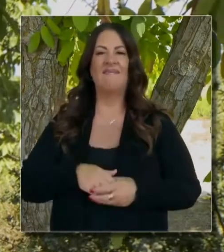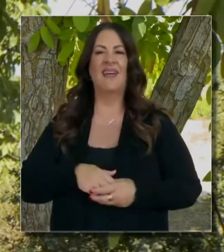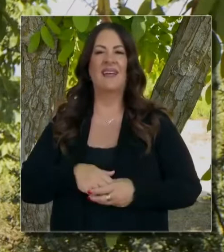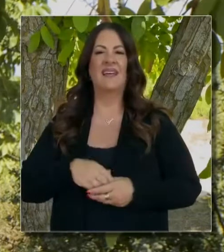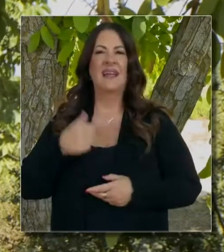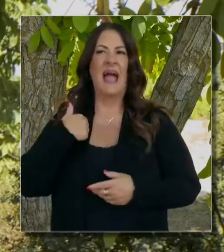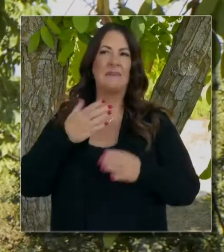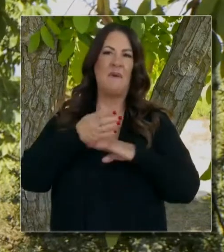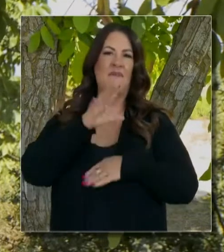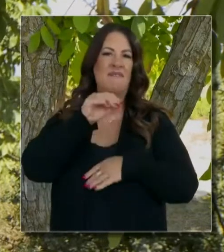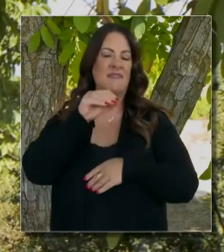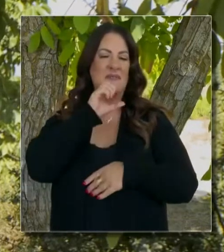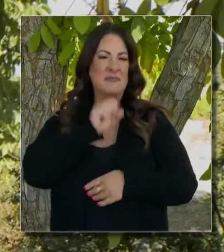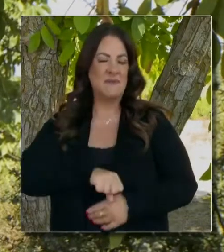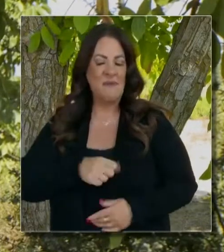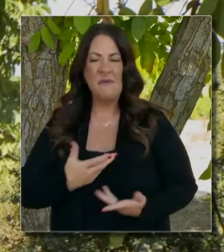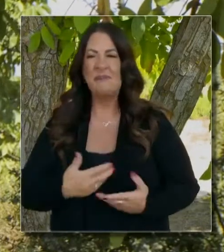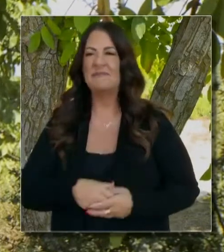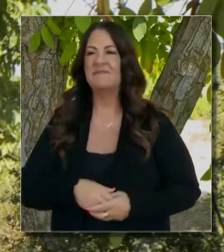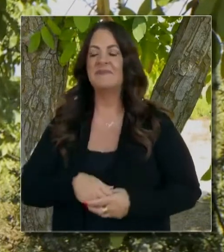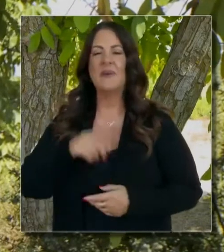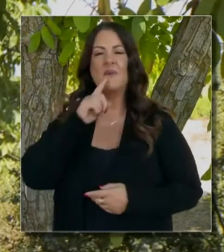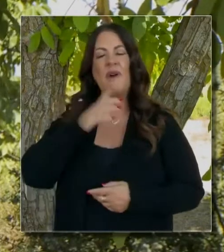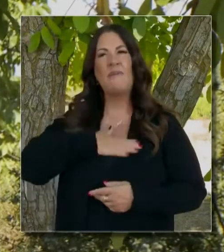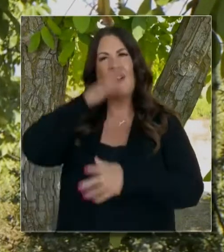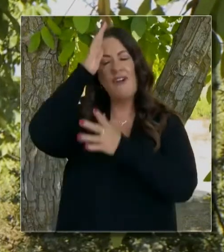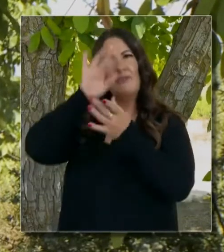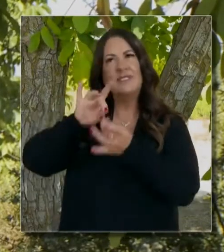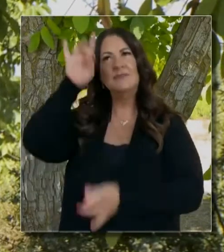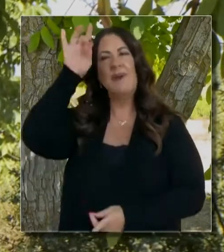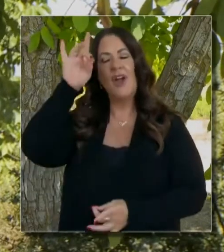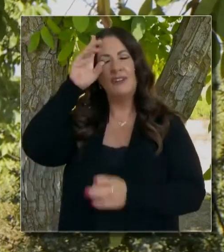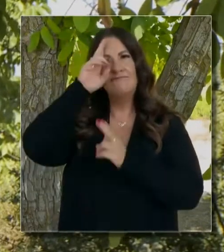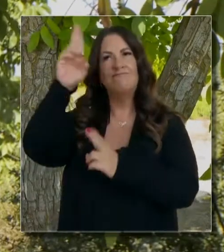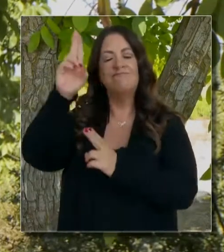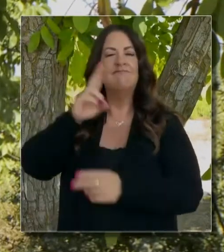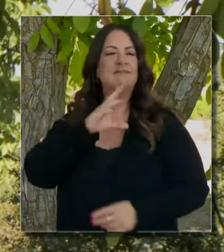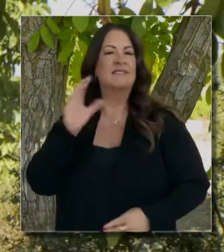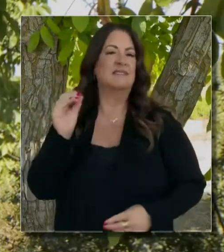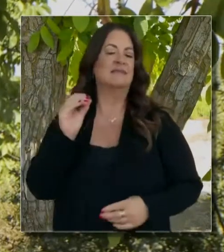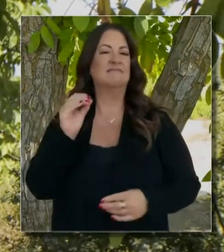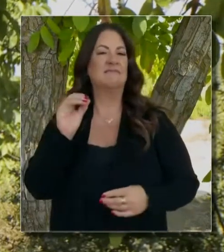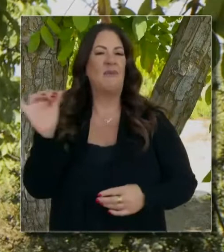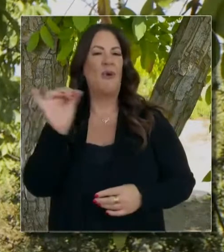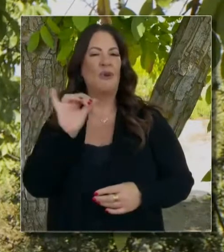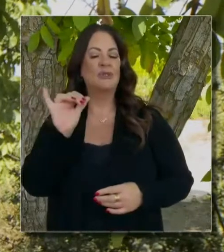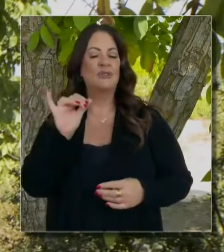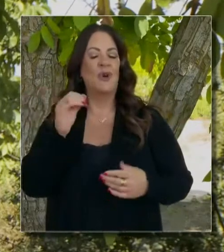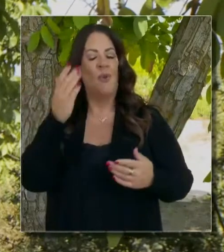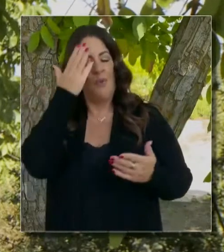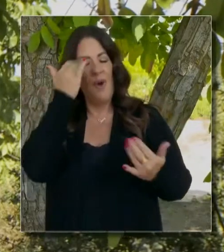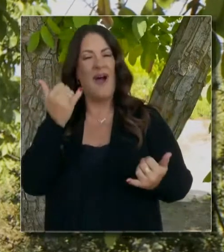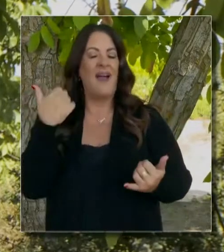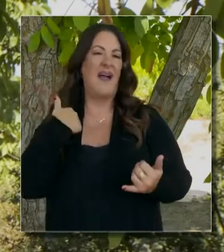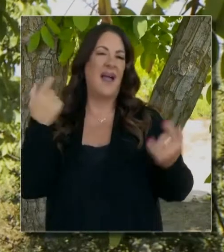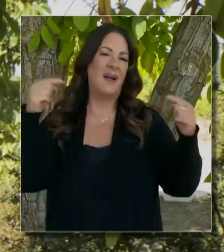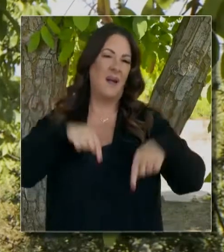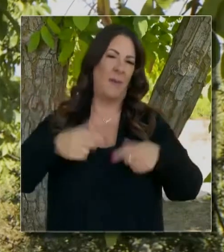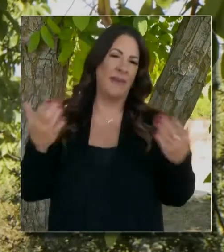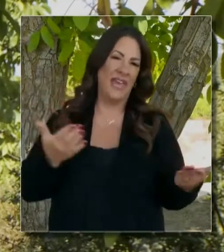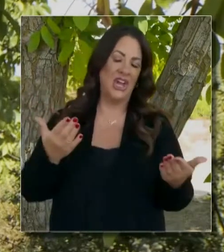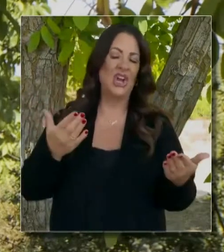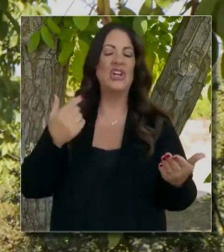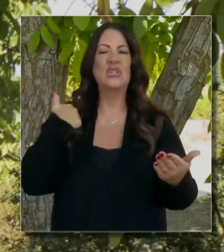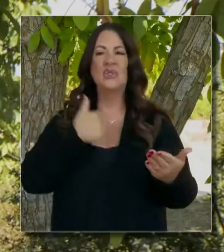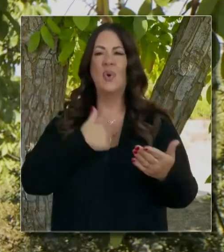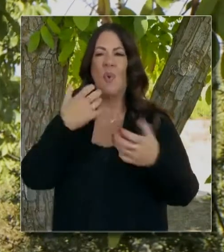50 plus years. And it's in his spirit and in that light that I'm here today to advance